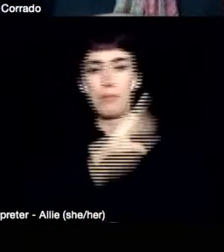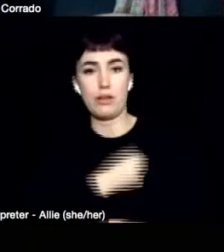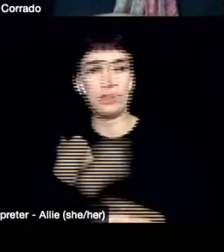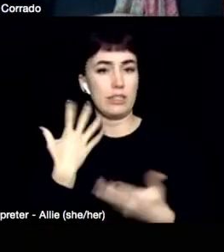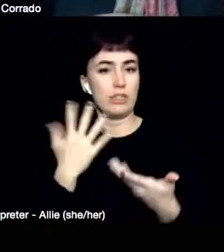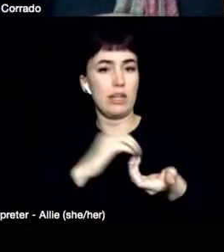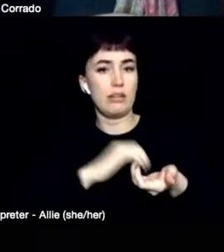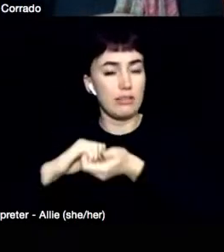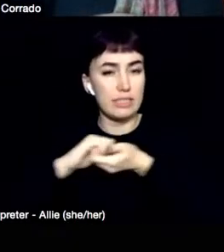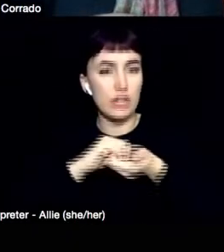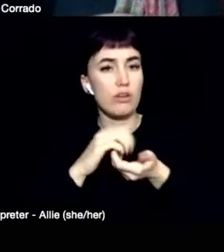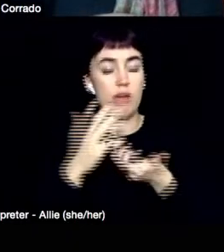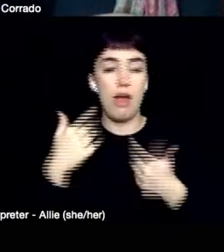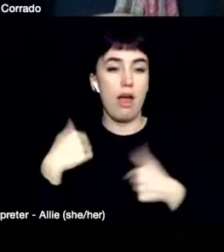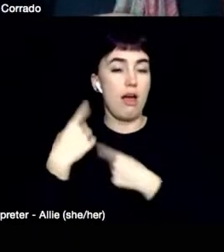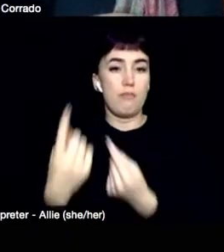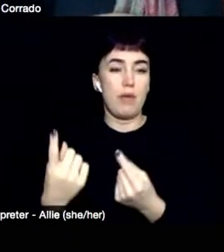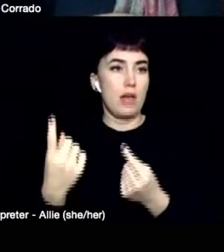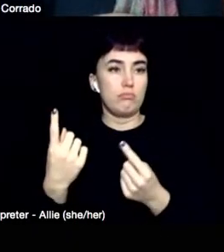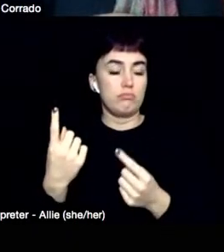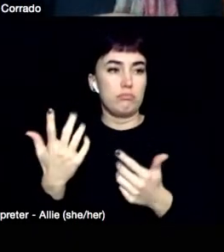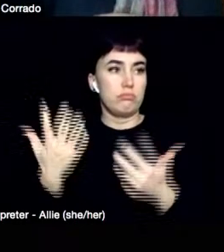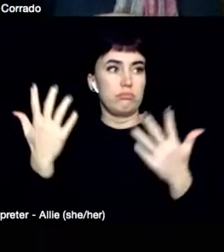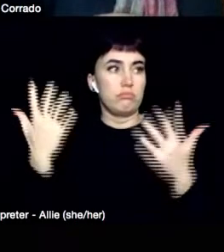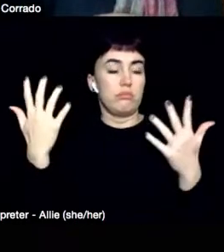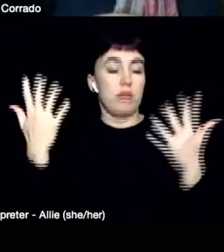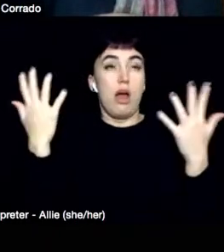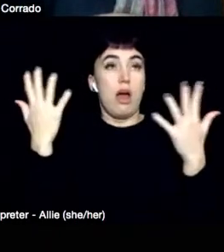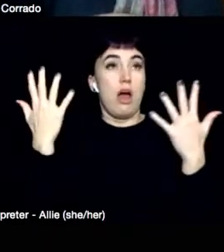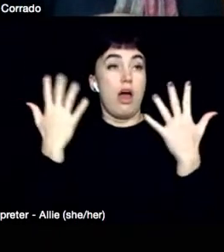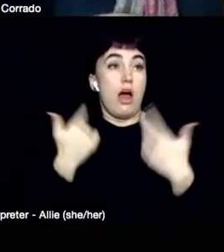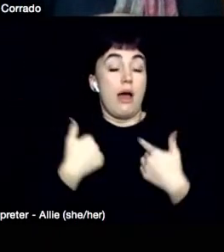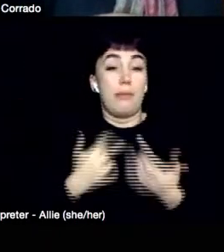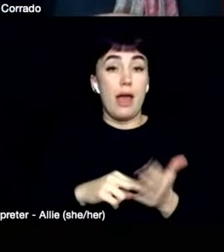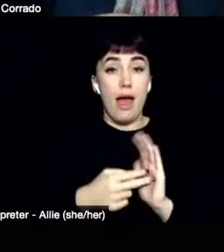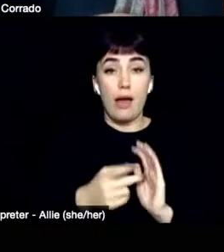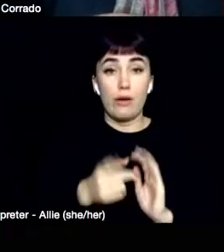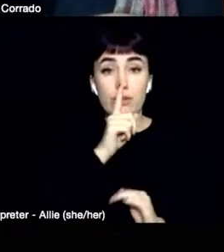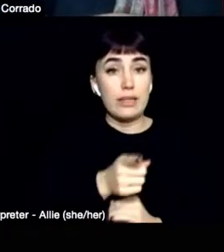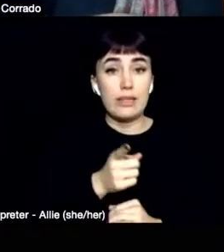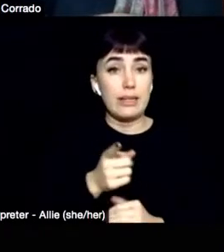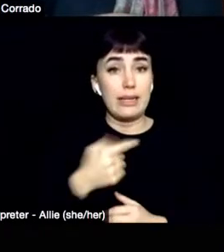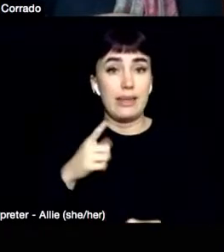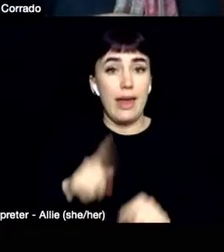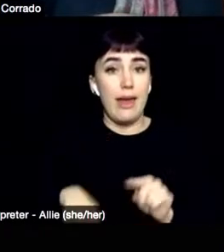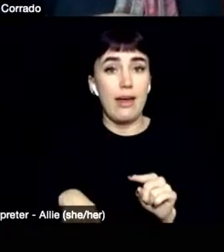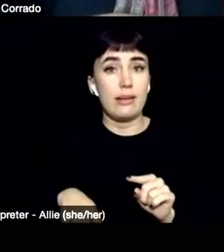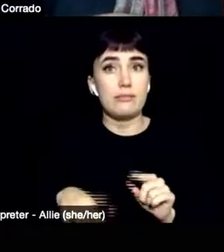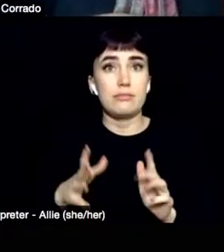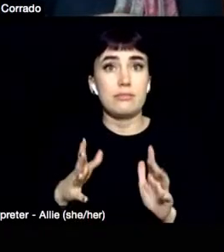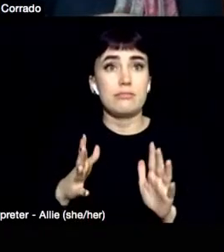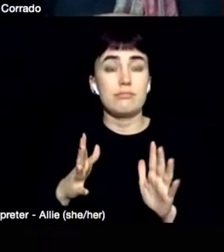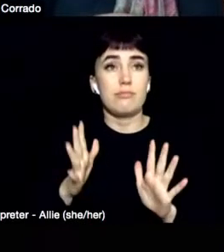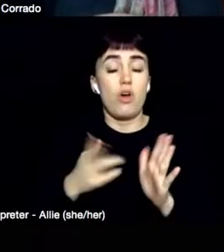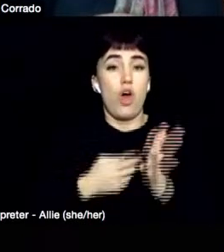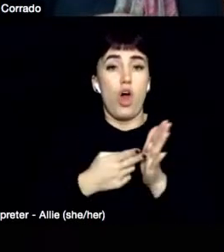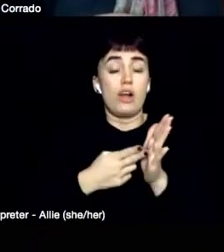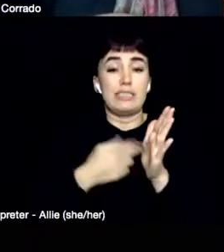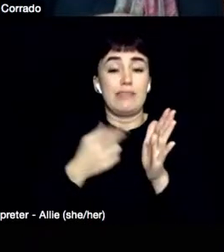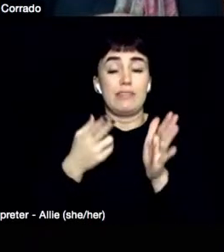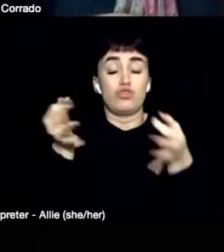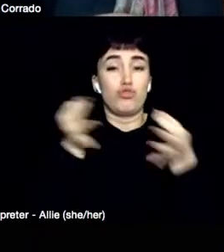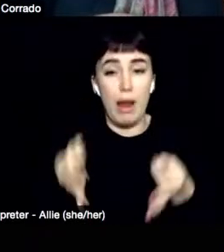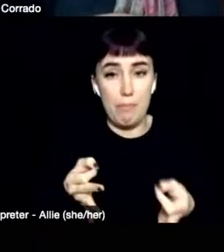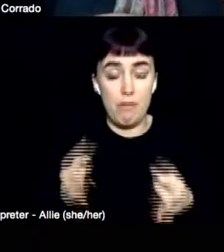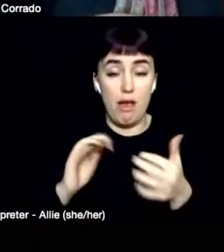solidarity. I've just been utterly, I really can't frankly put it into words